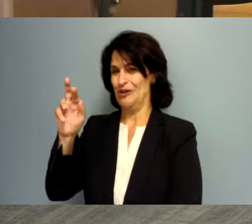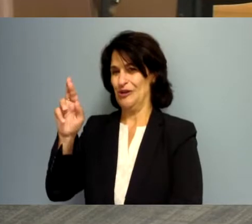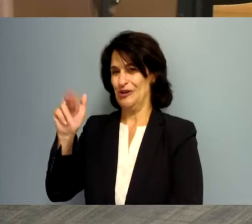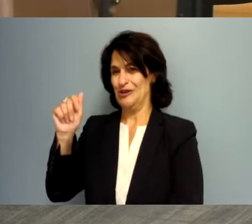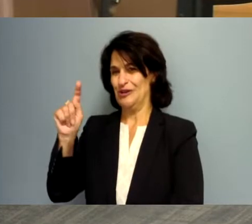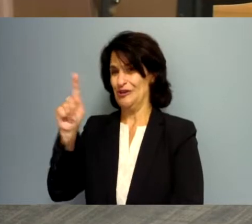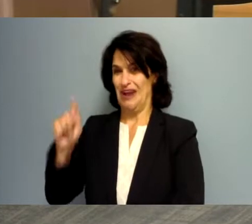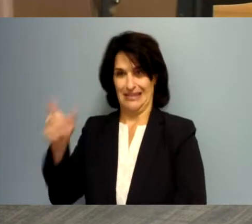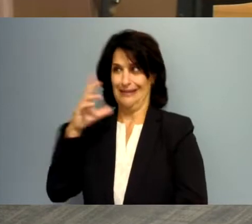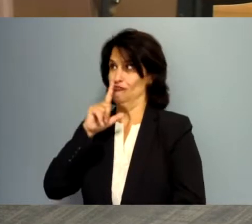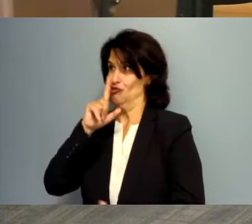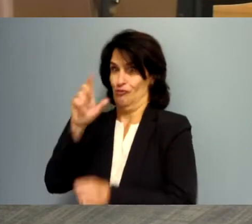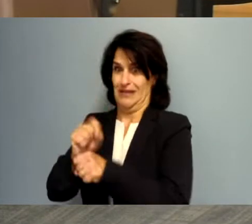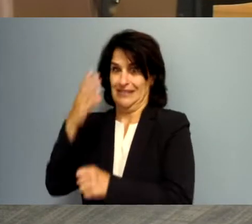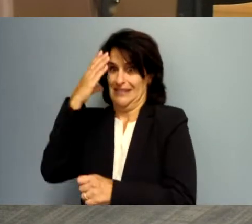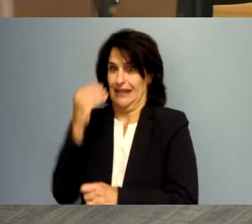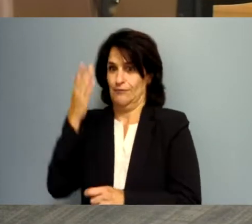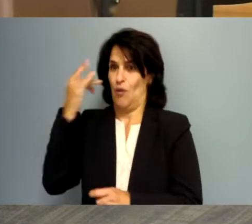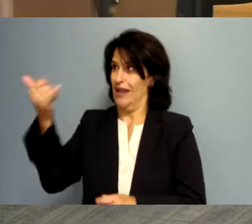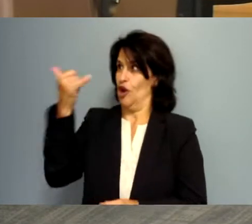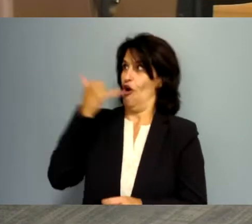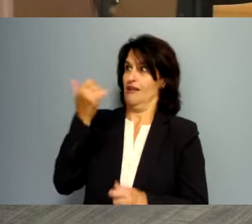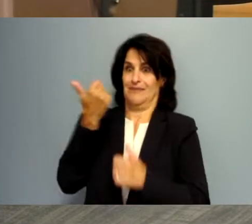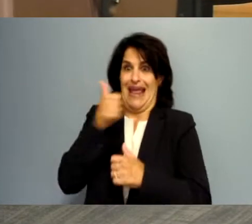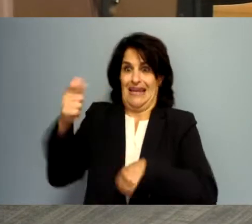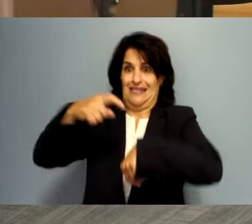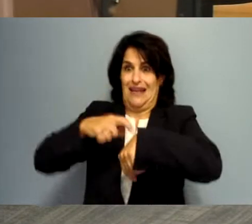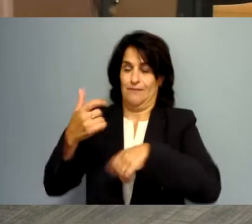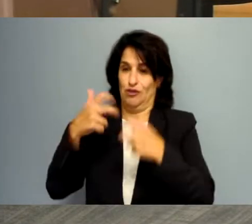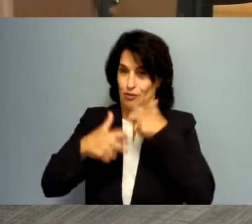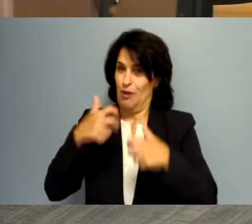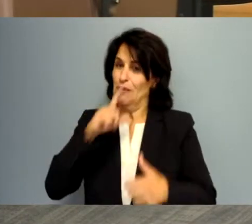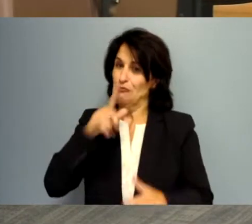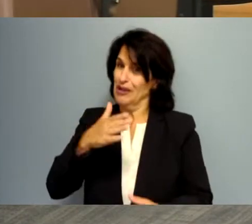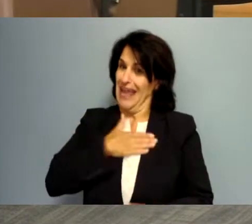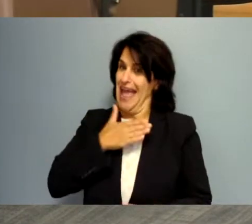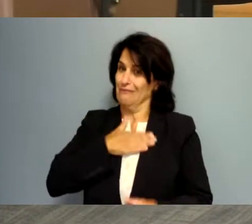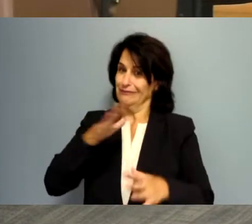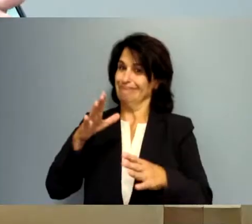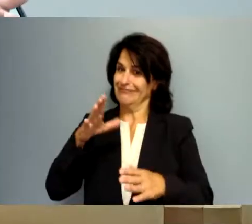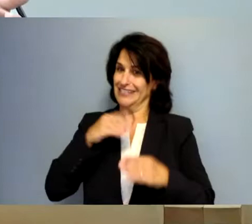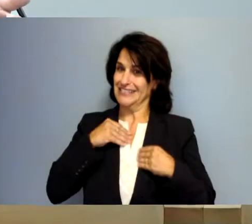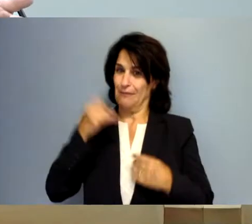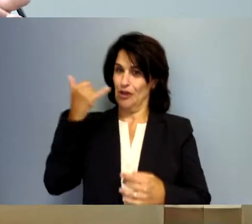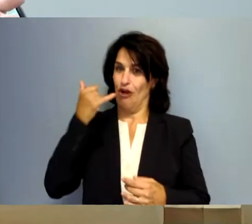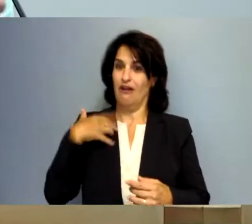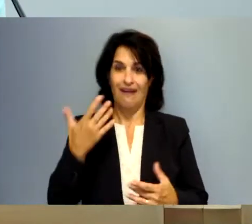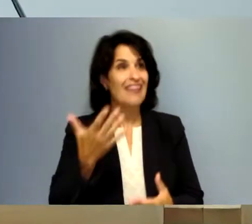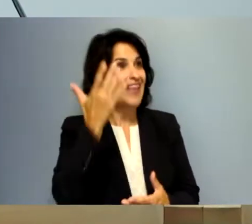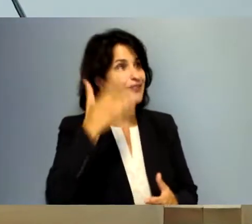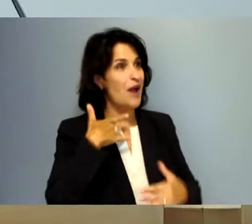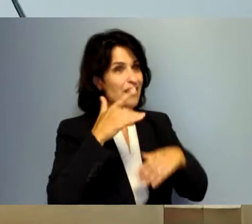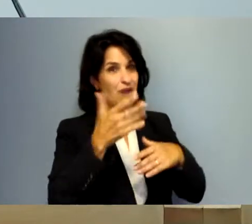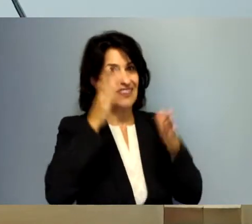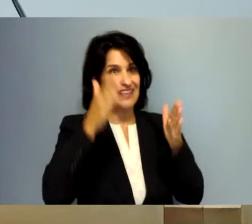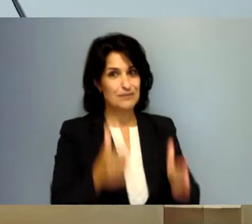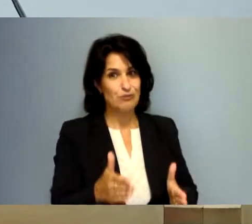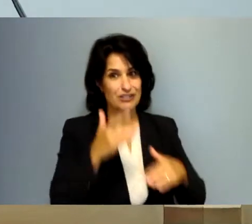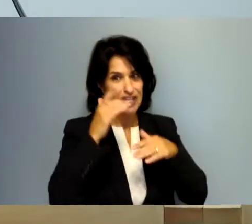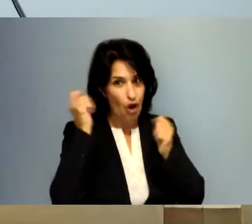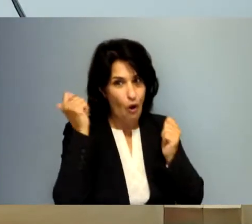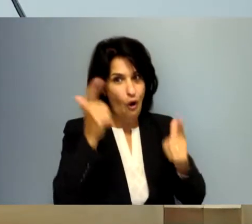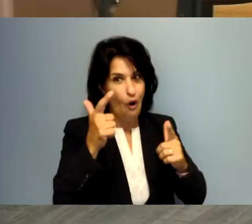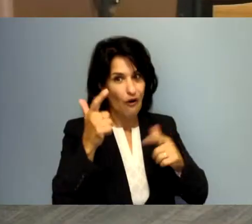me, whenever there's a problem, and I'm happy to take that call, but Hence, I want this person available all the time, right? sure. So just as